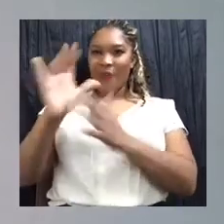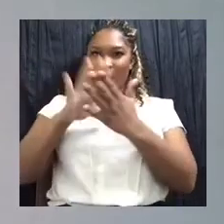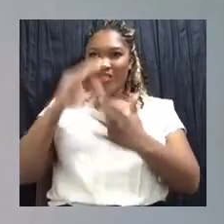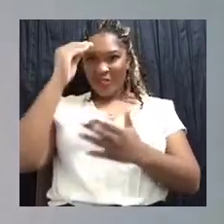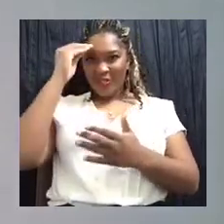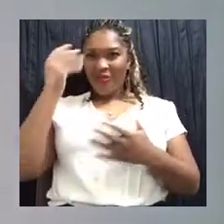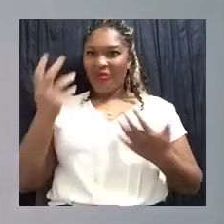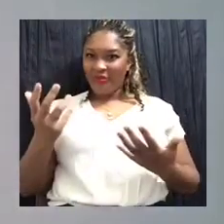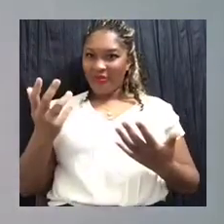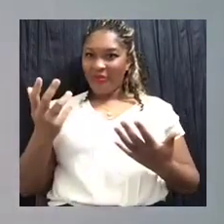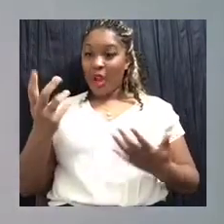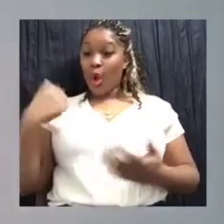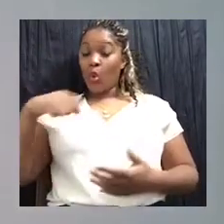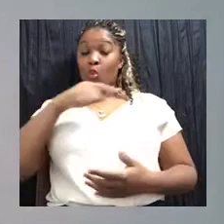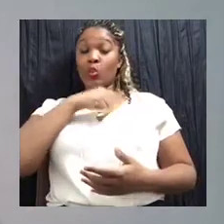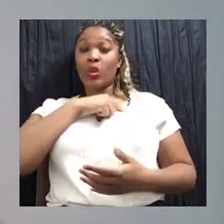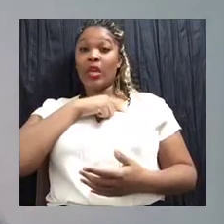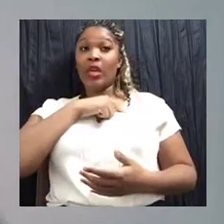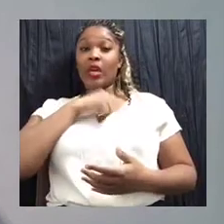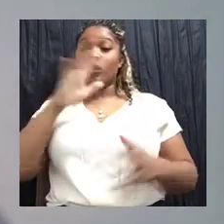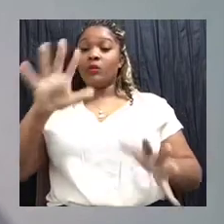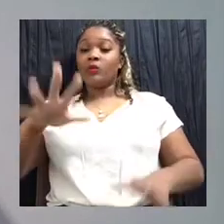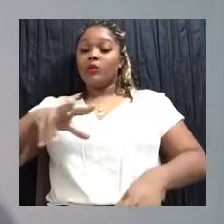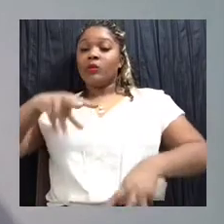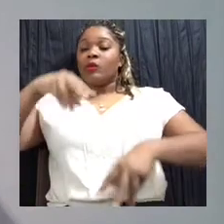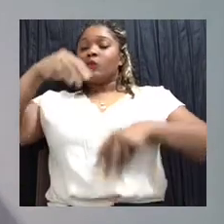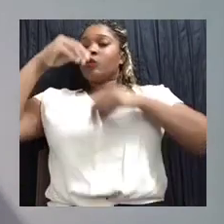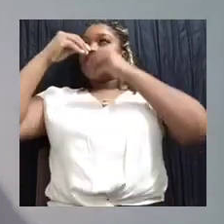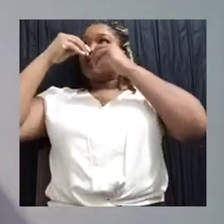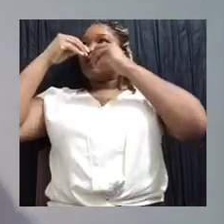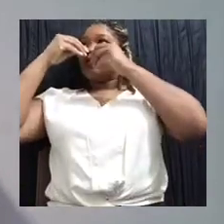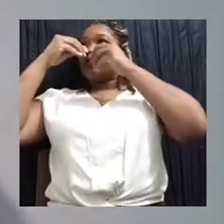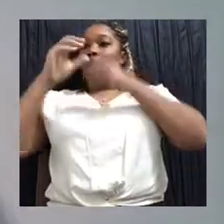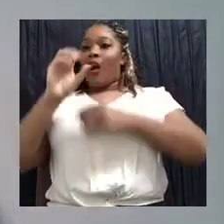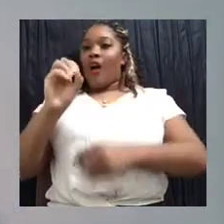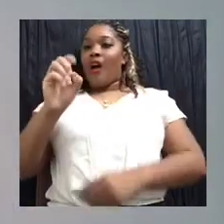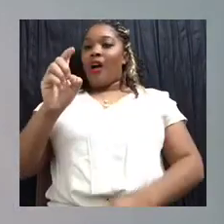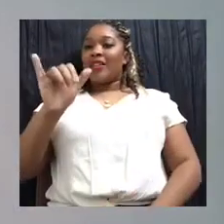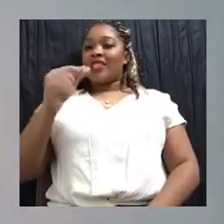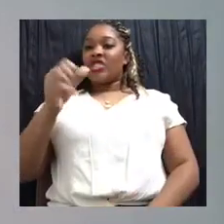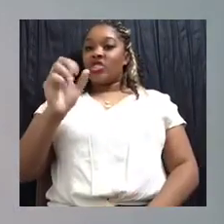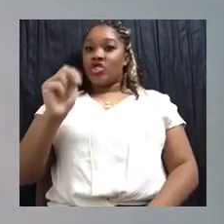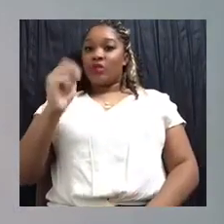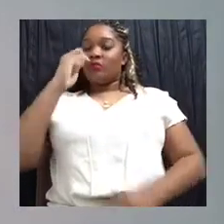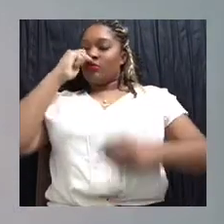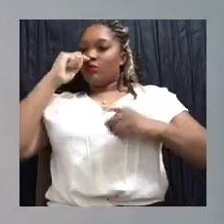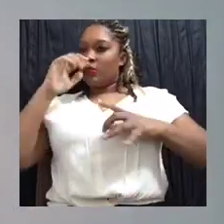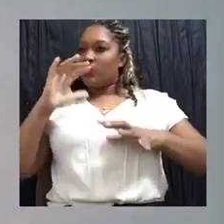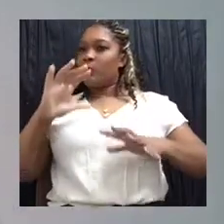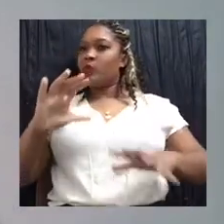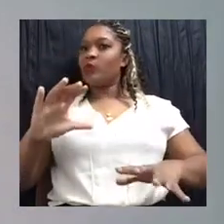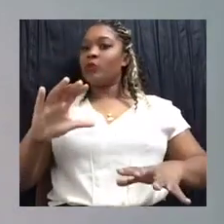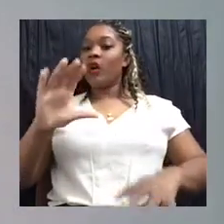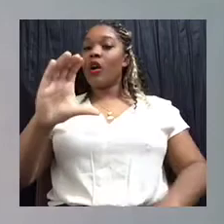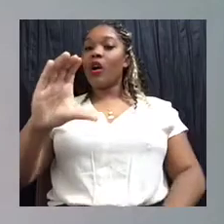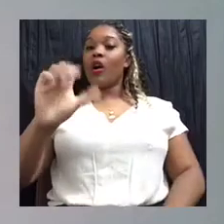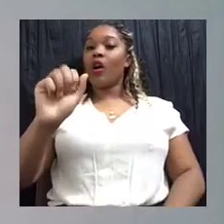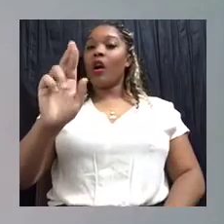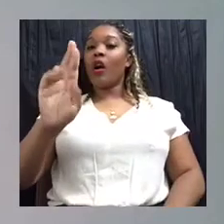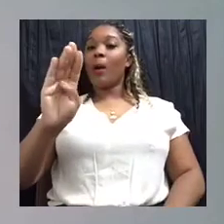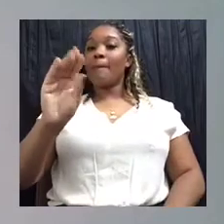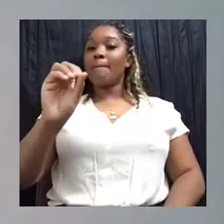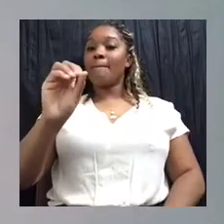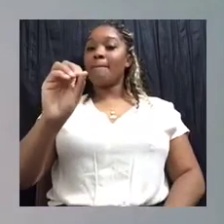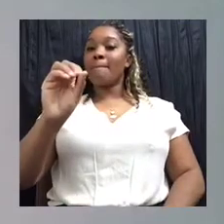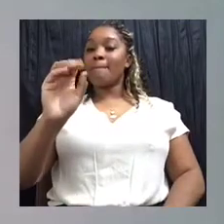how we breathe in oxygen and we breathe out carbon dioxide, and